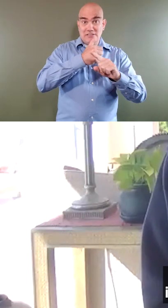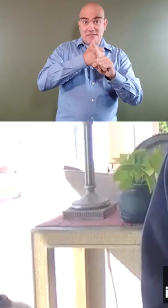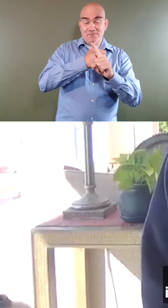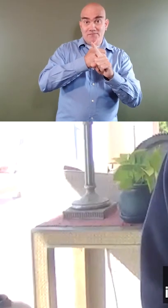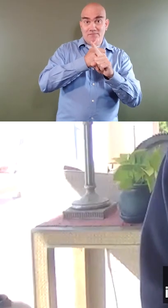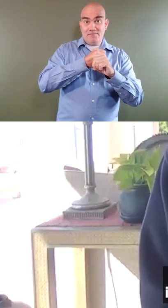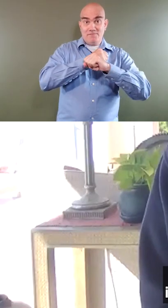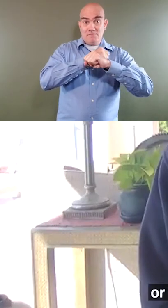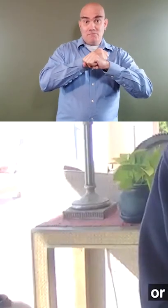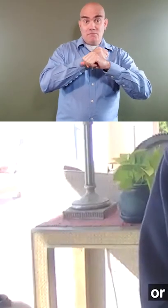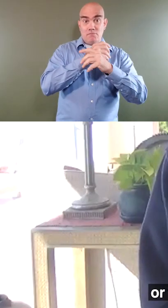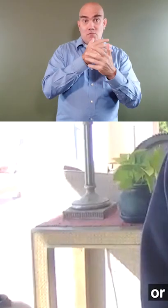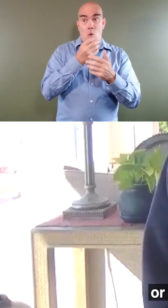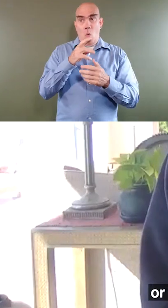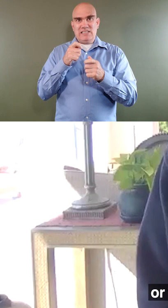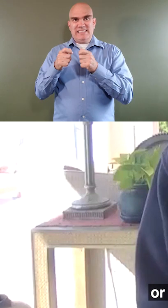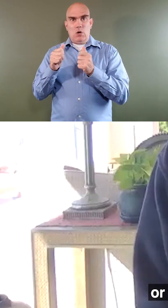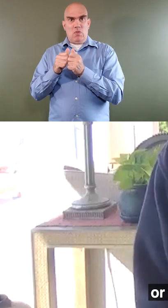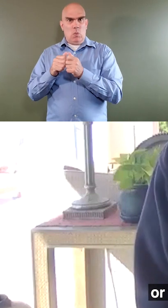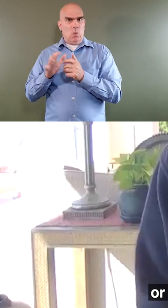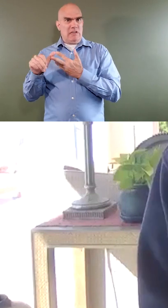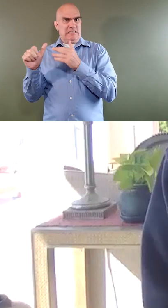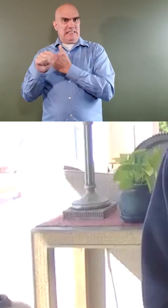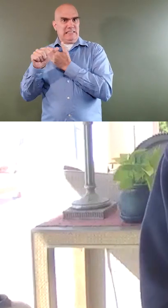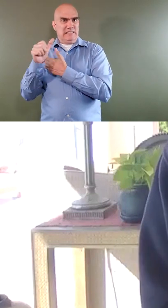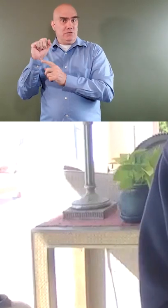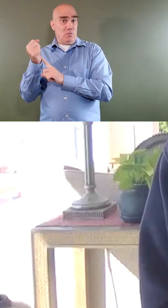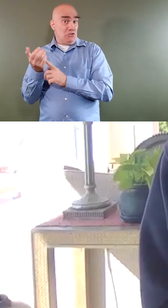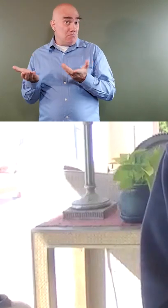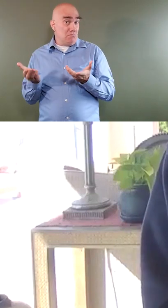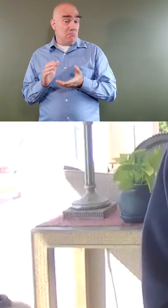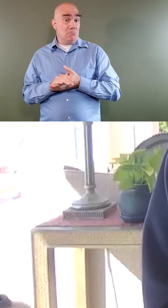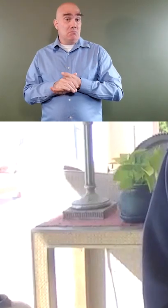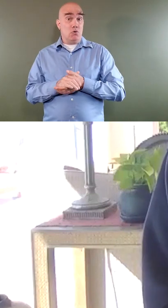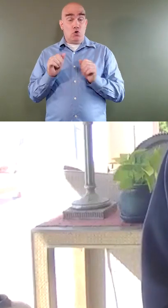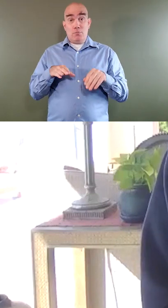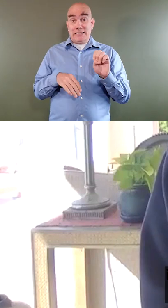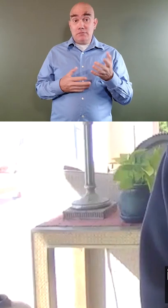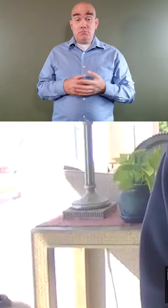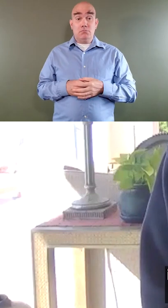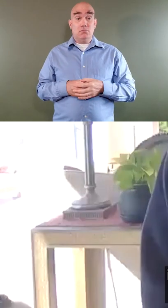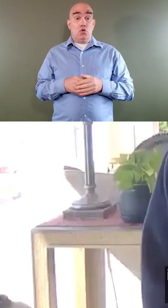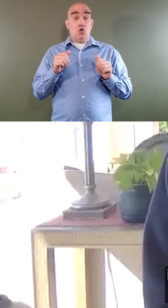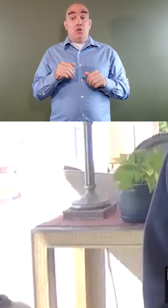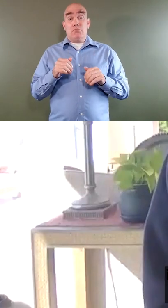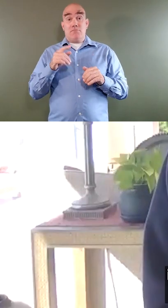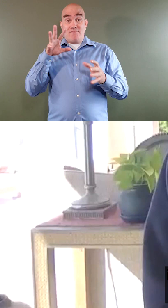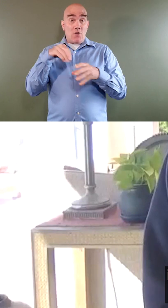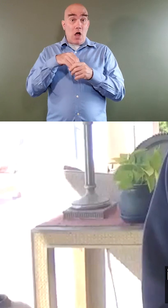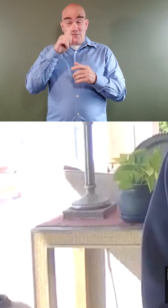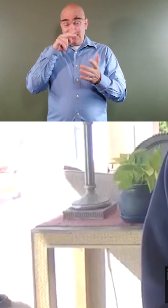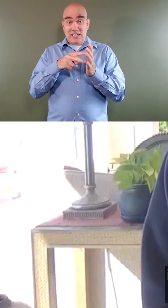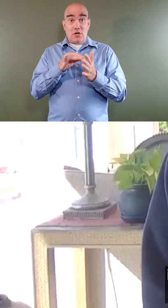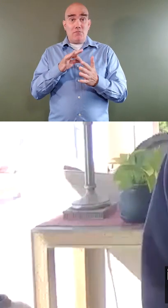to protect yourself or to deal with a hostile situation. It could involve the